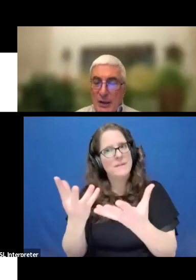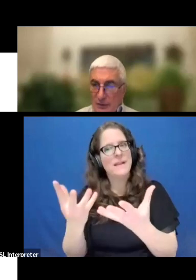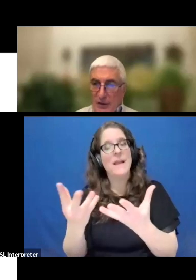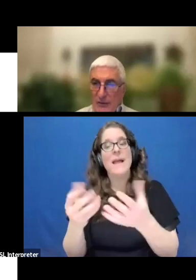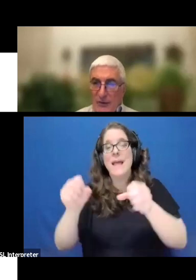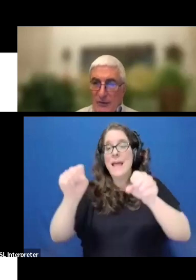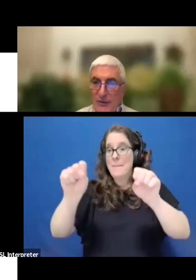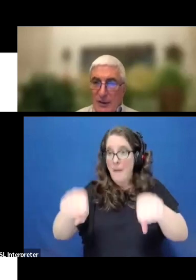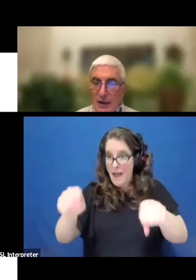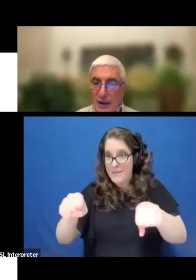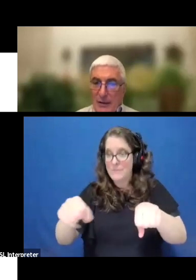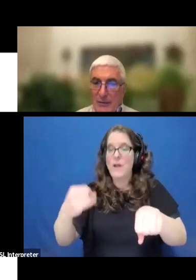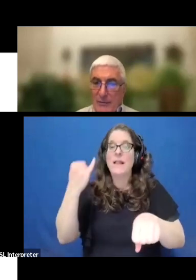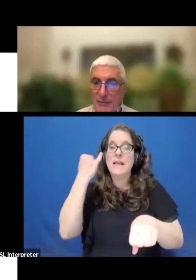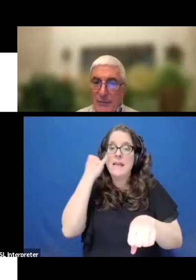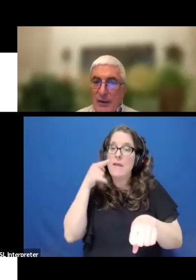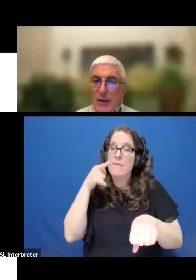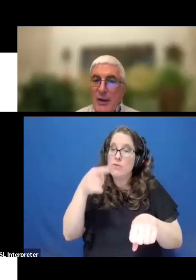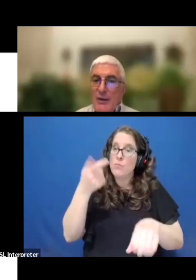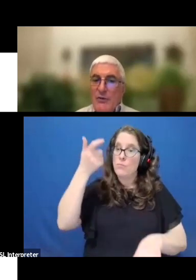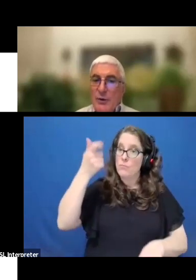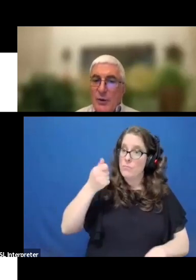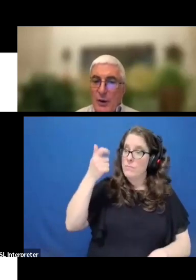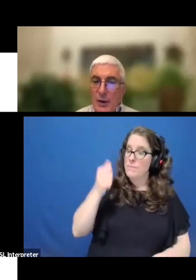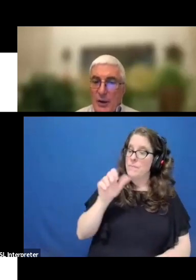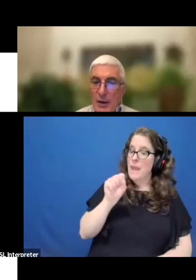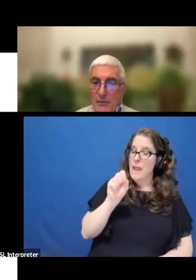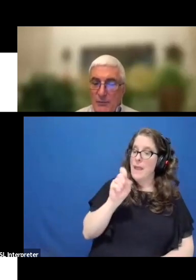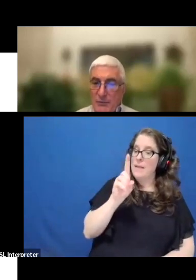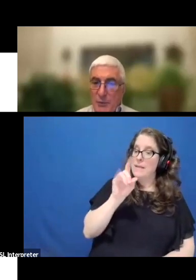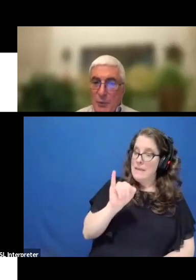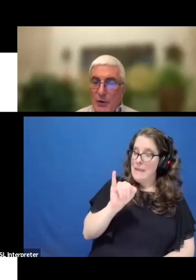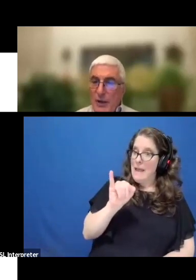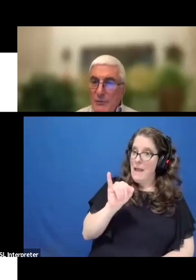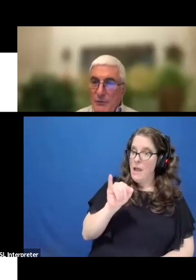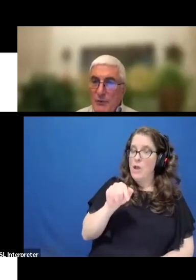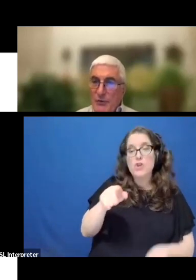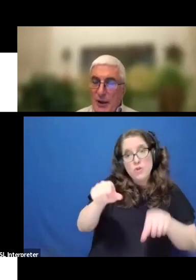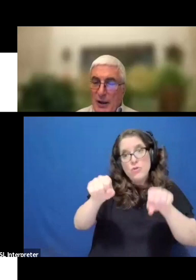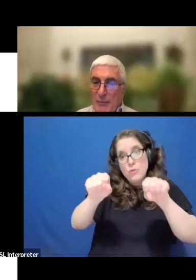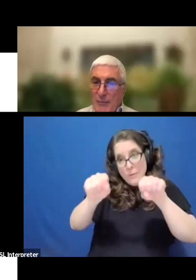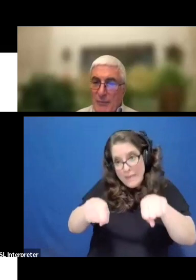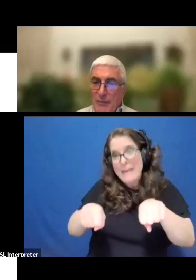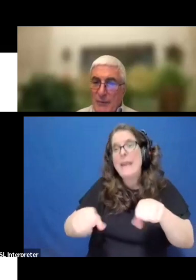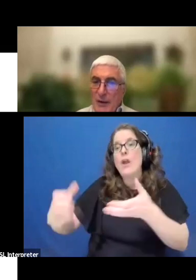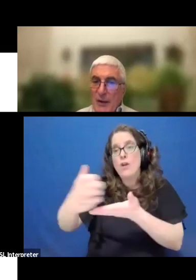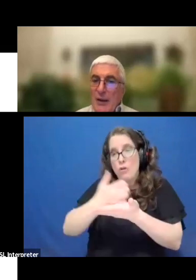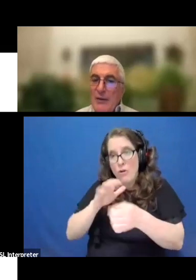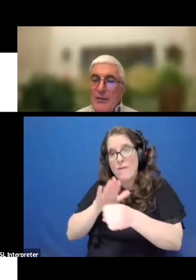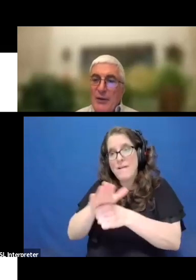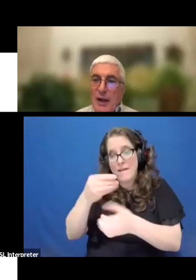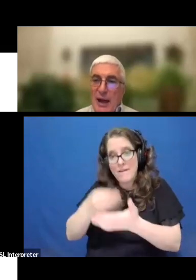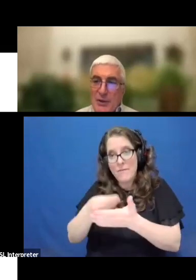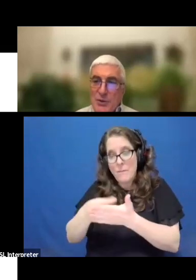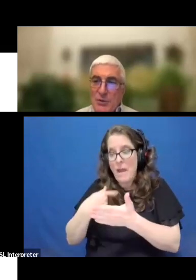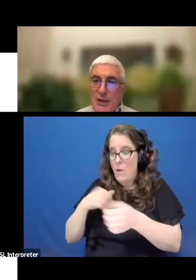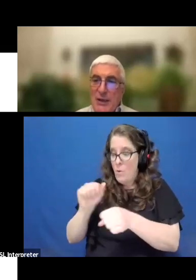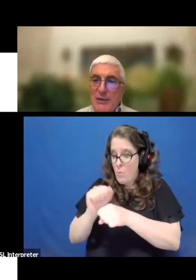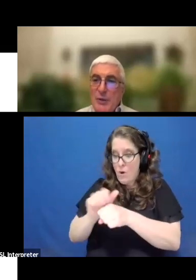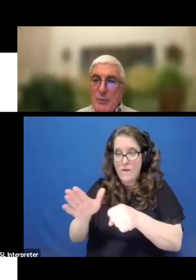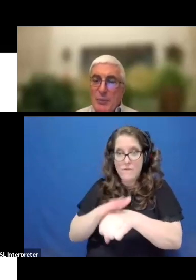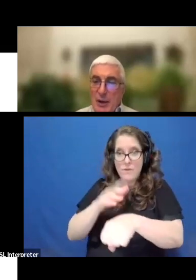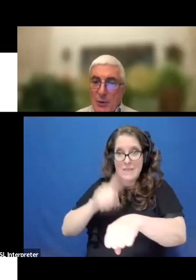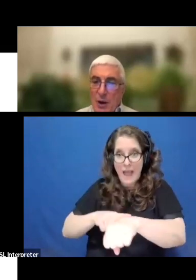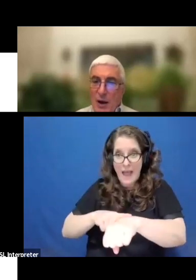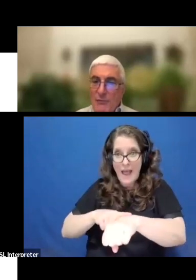who gets SSDI to earn enough working full time that they'll